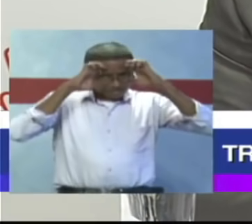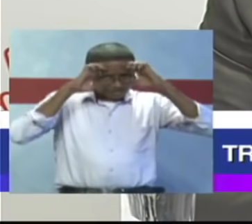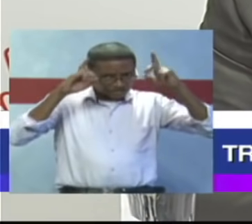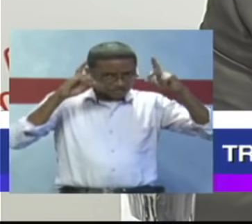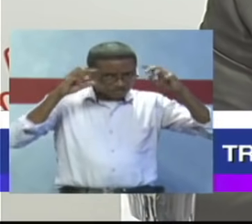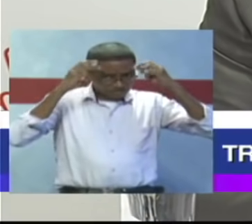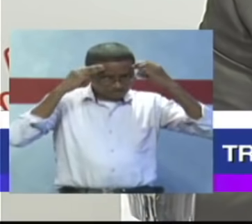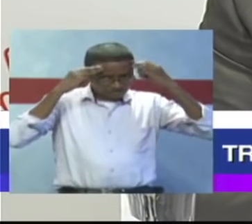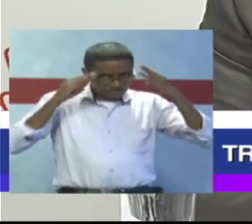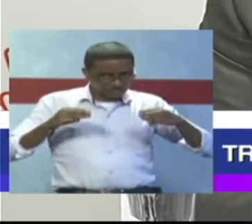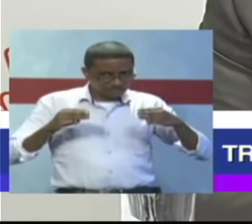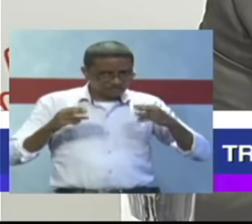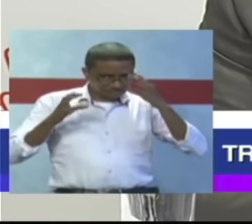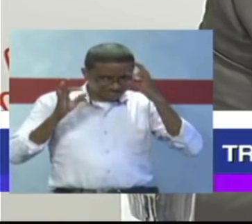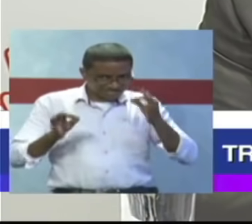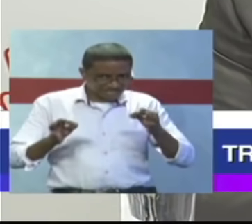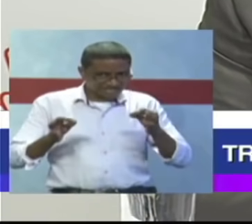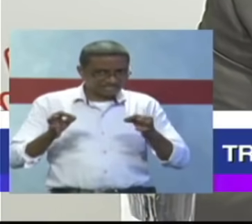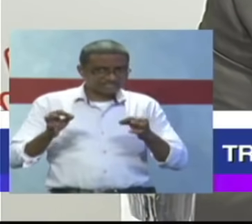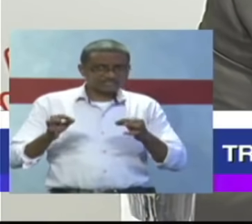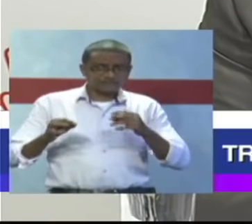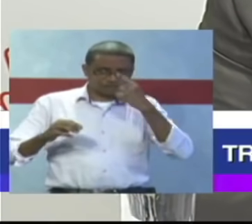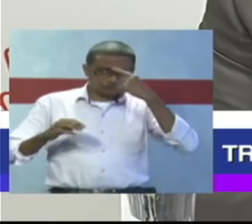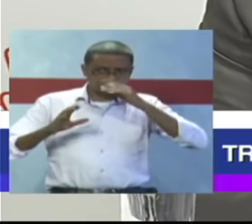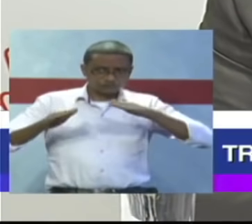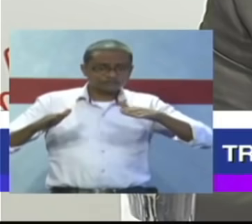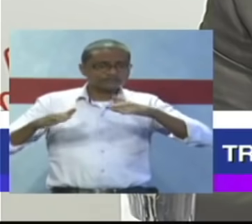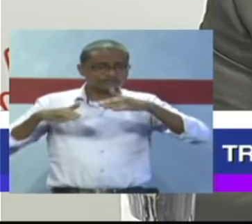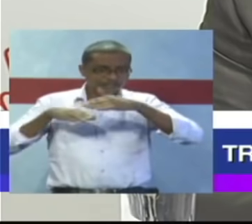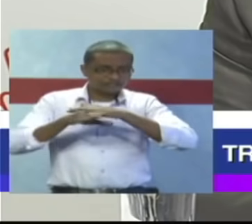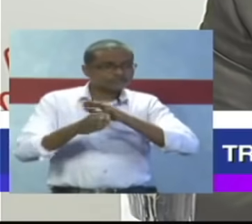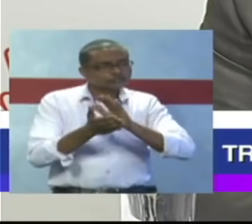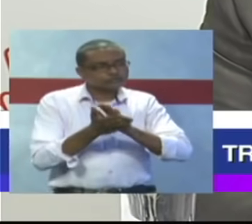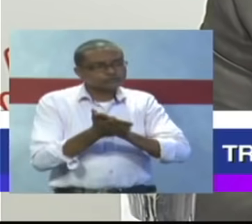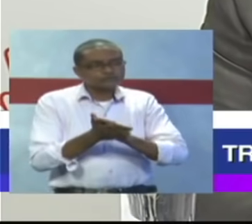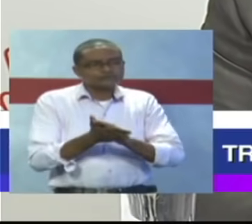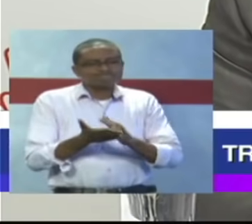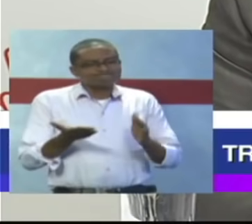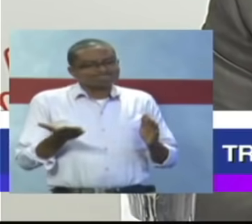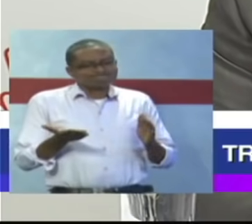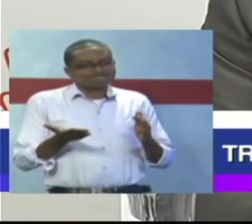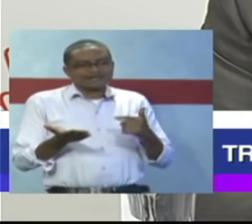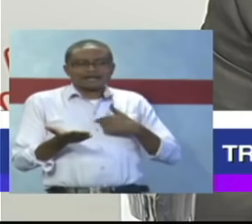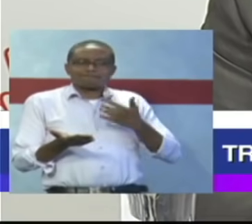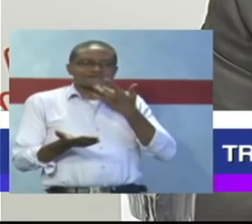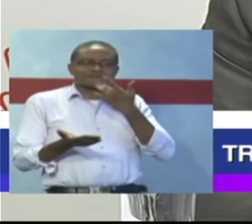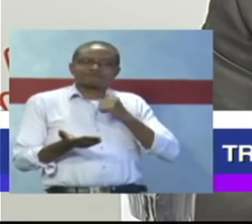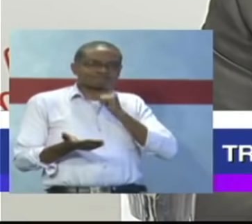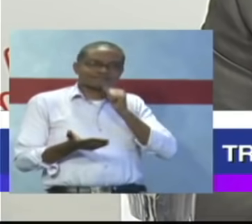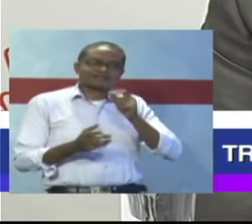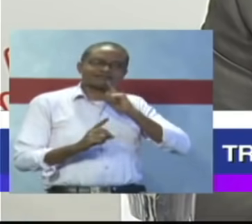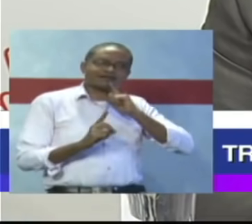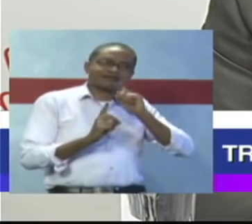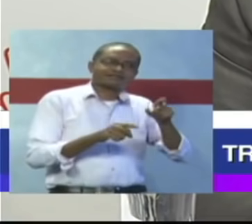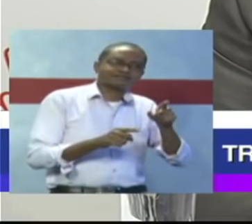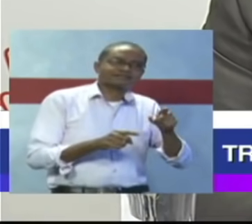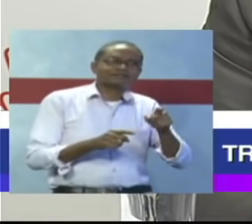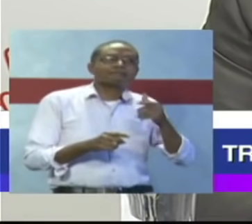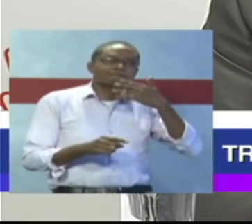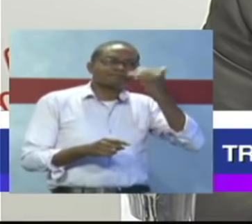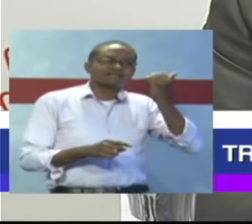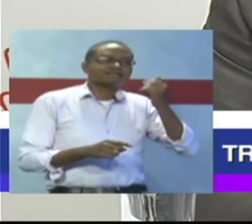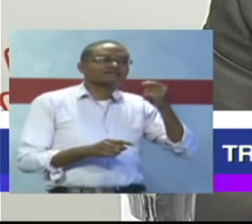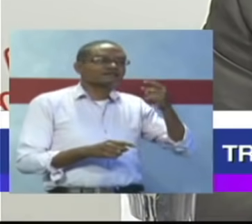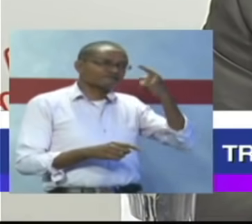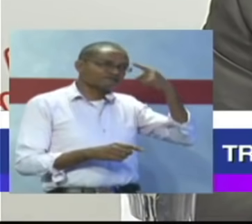Education Ministry are questions that should be referred to the Education Ministry, and they will not be addressed at this forum. Thank you very much, Dr.